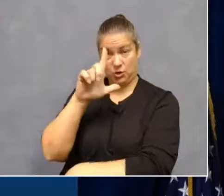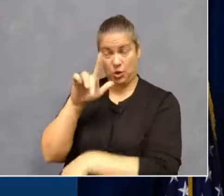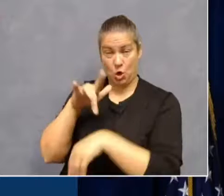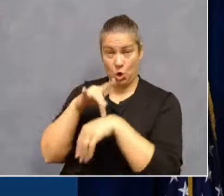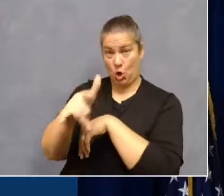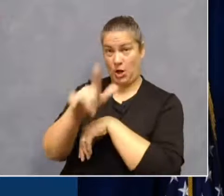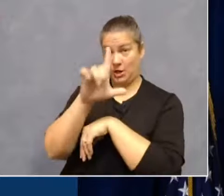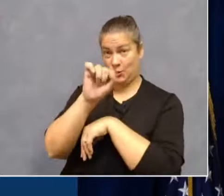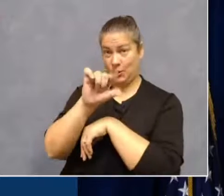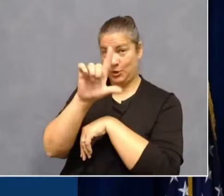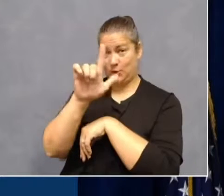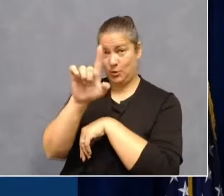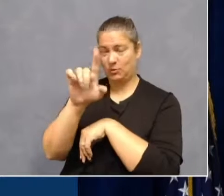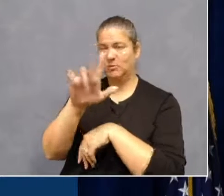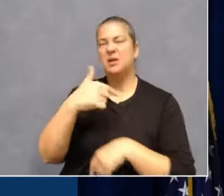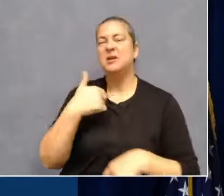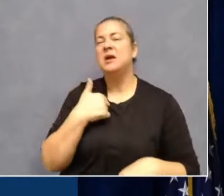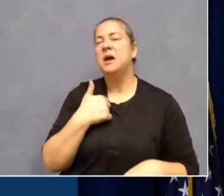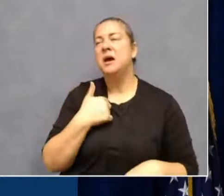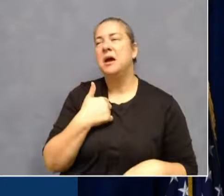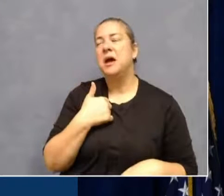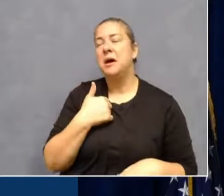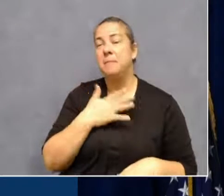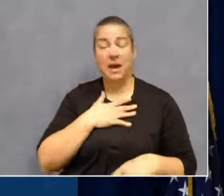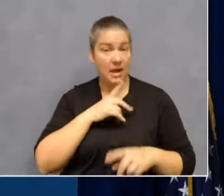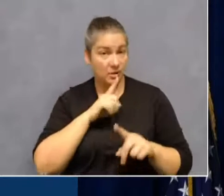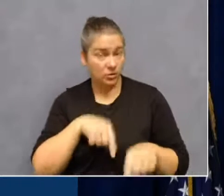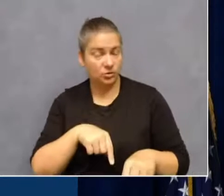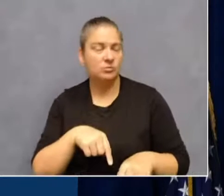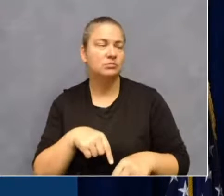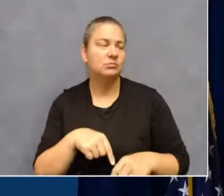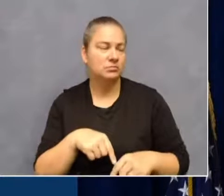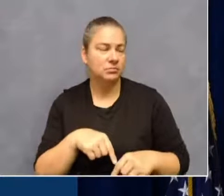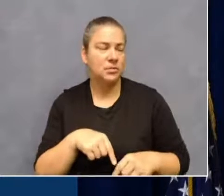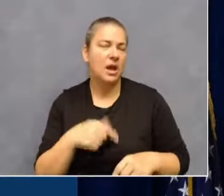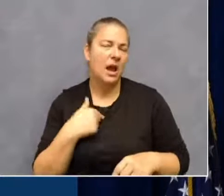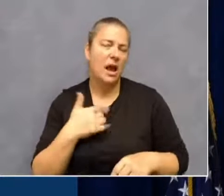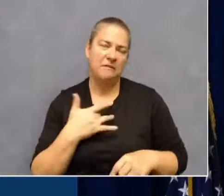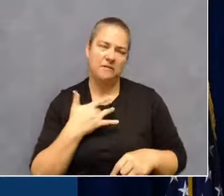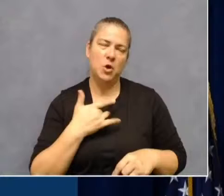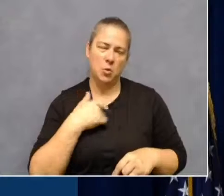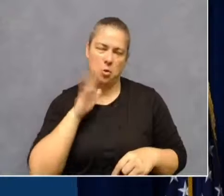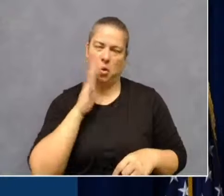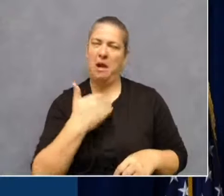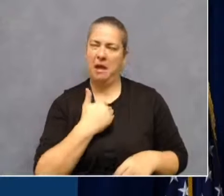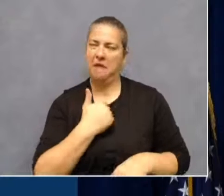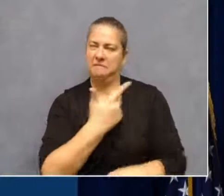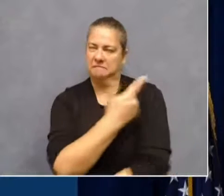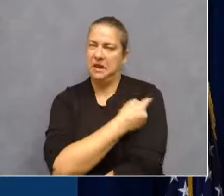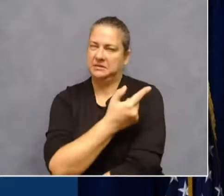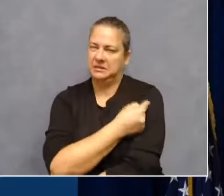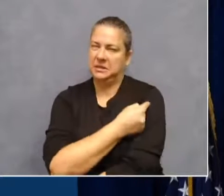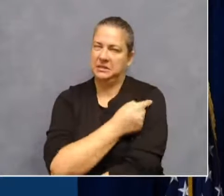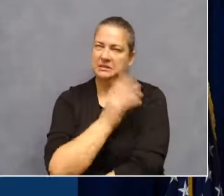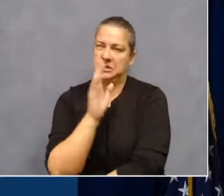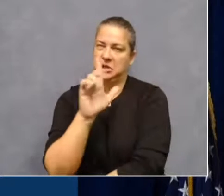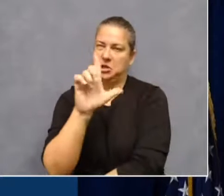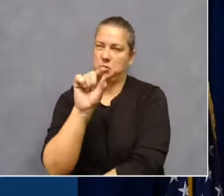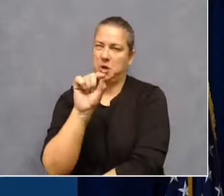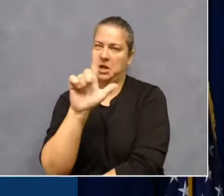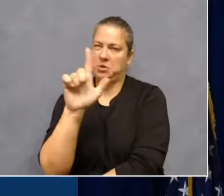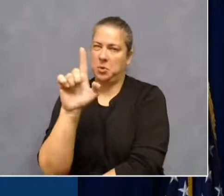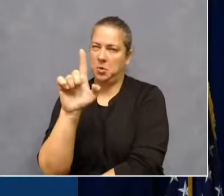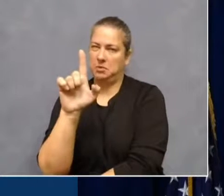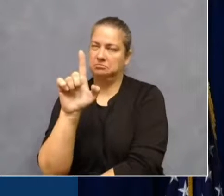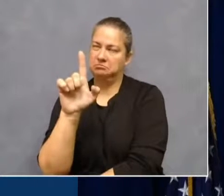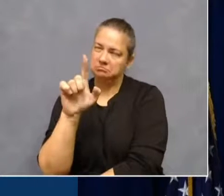confident that we will have it started in early 2021. I would not be surprised if